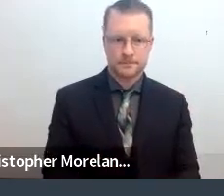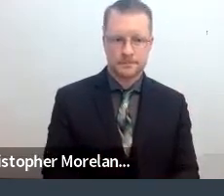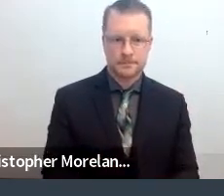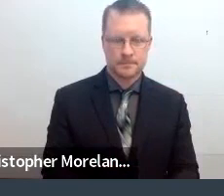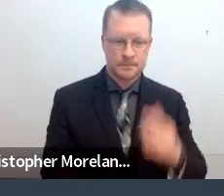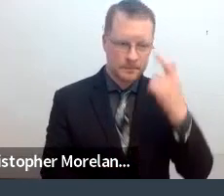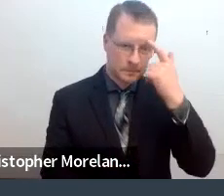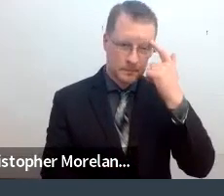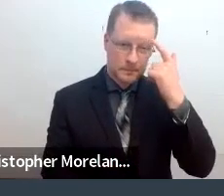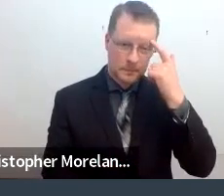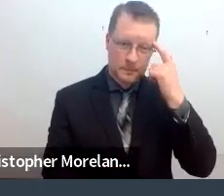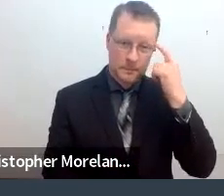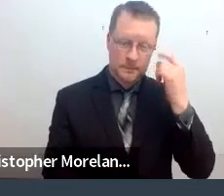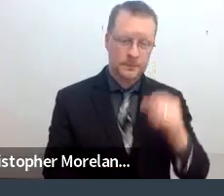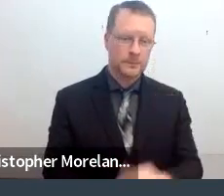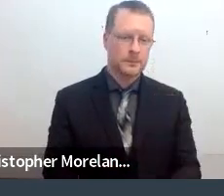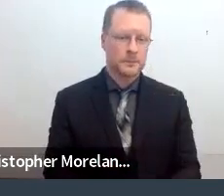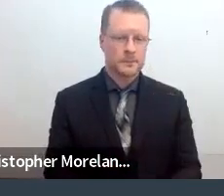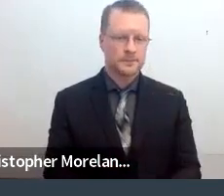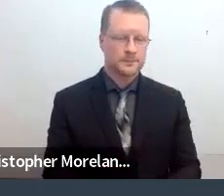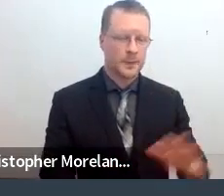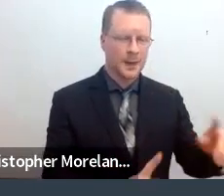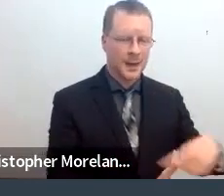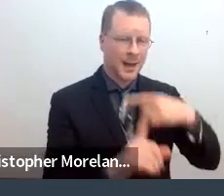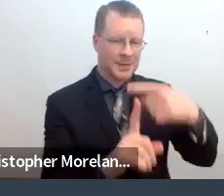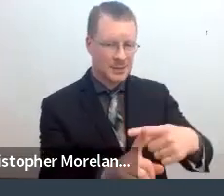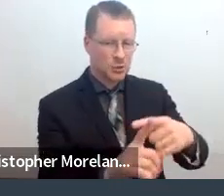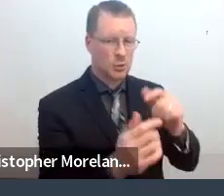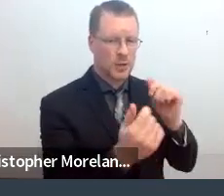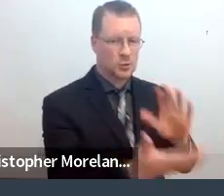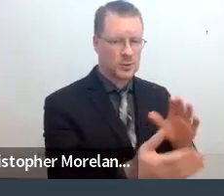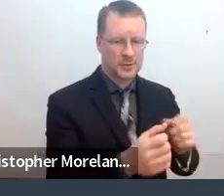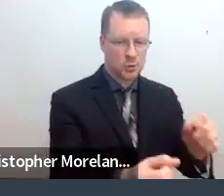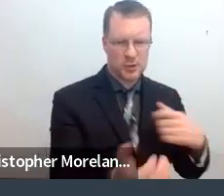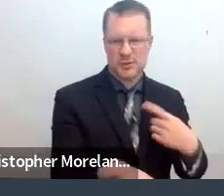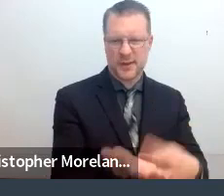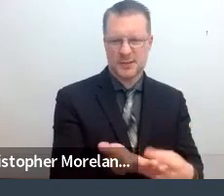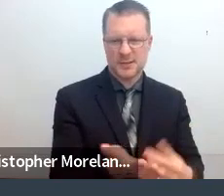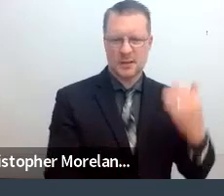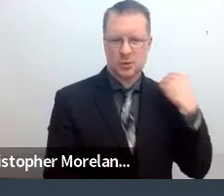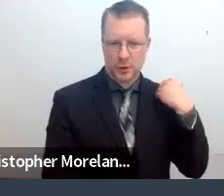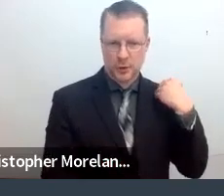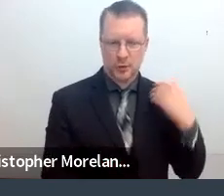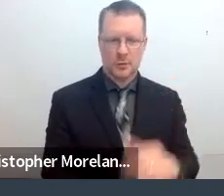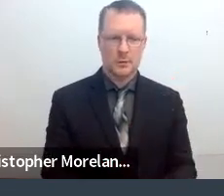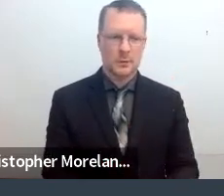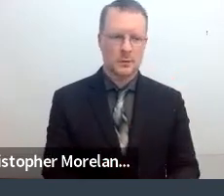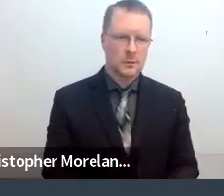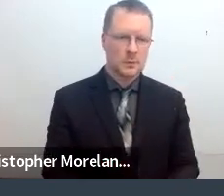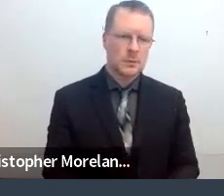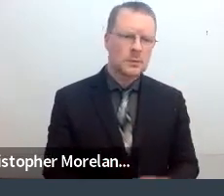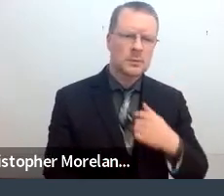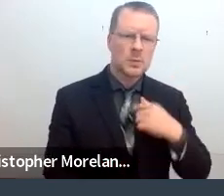feel a sense of belonging when they fear mistreatment or harm? So these are some